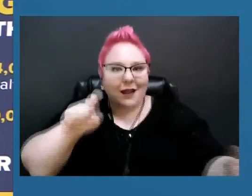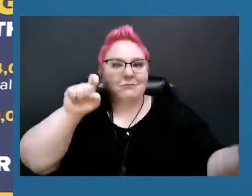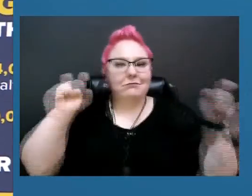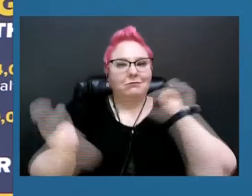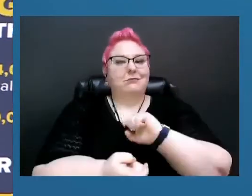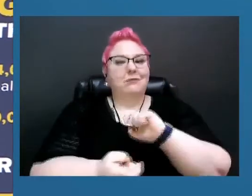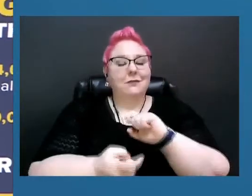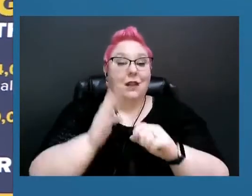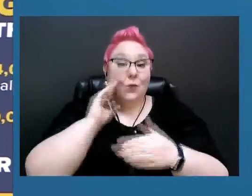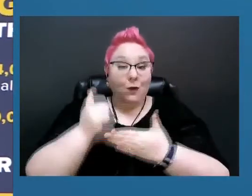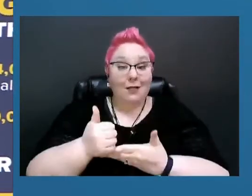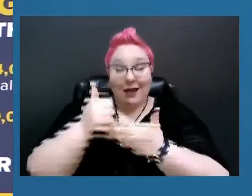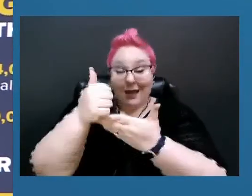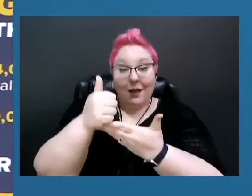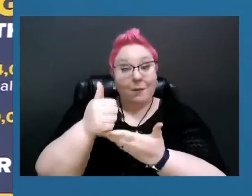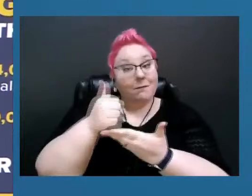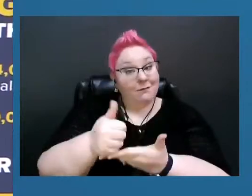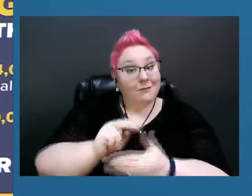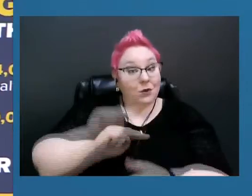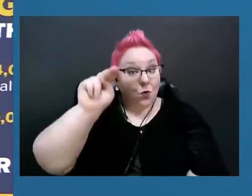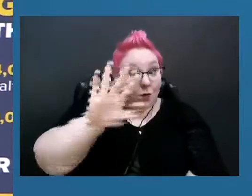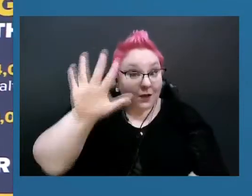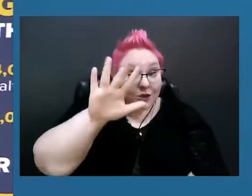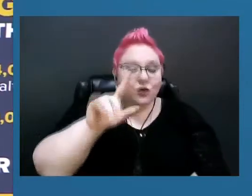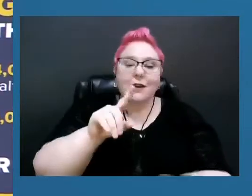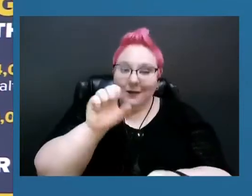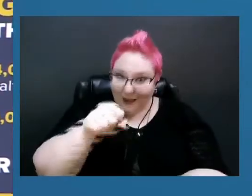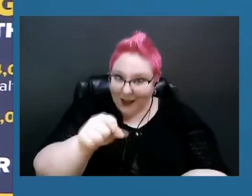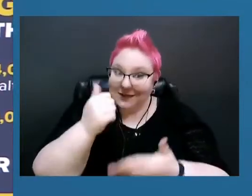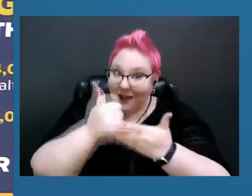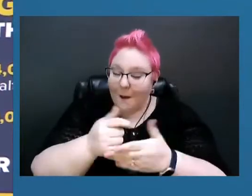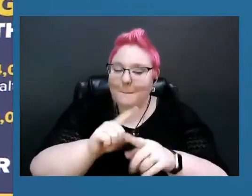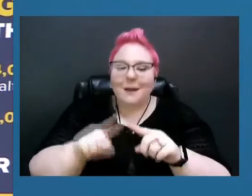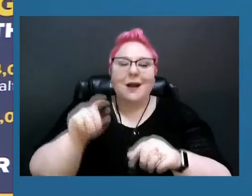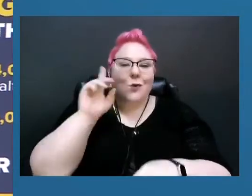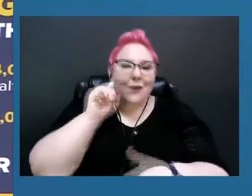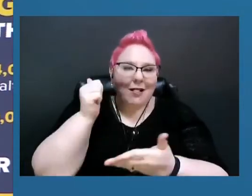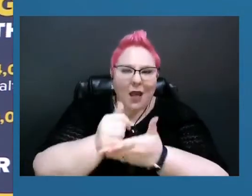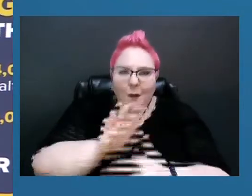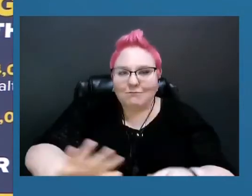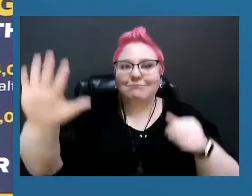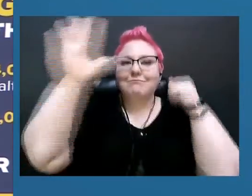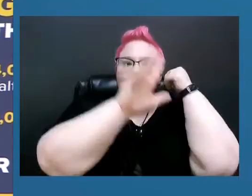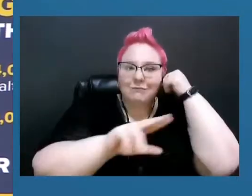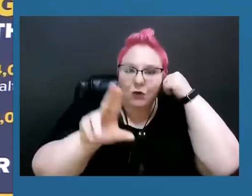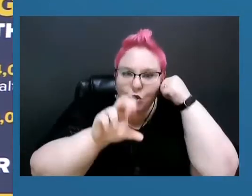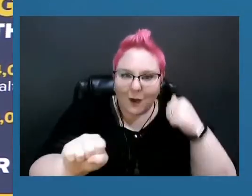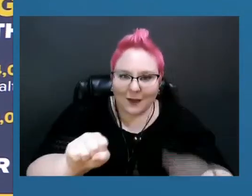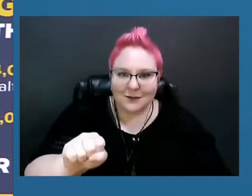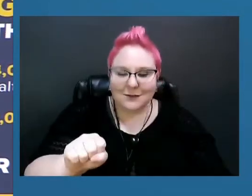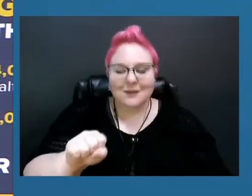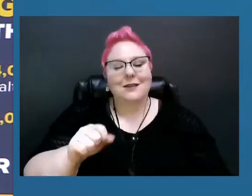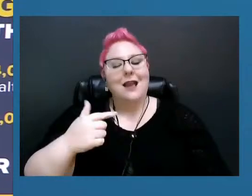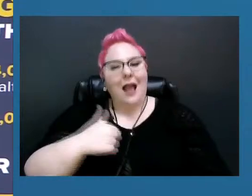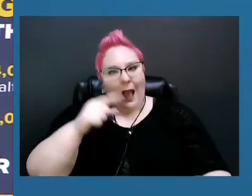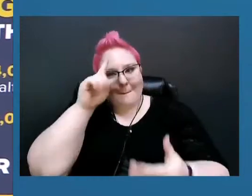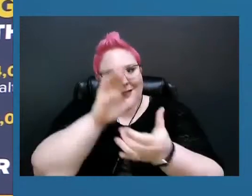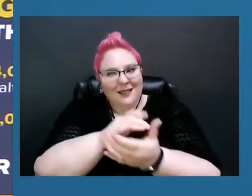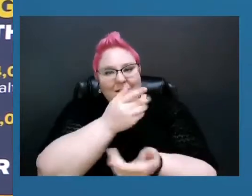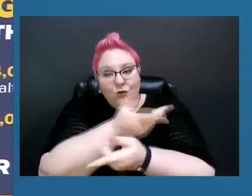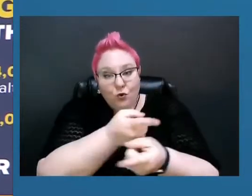help the North Country, but the entire nation. I believe that all of you have the